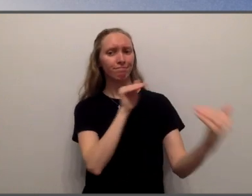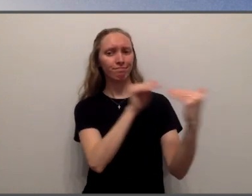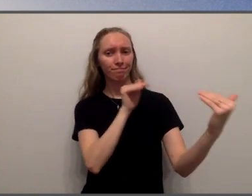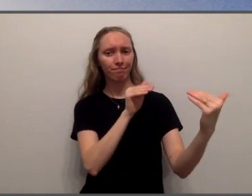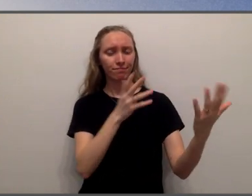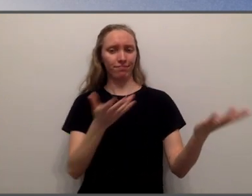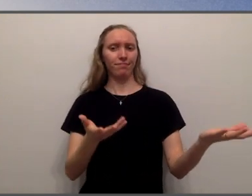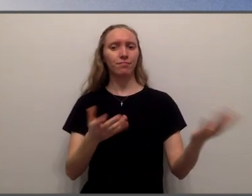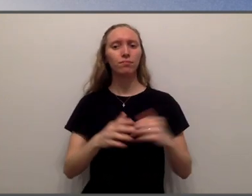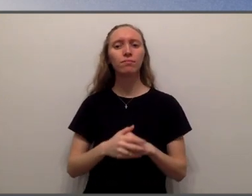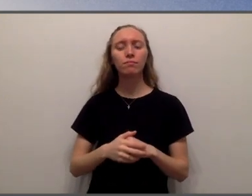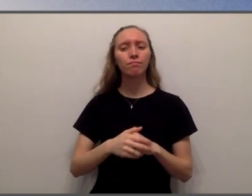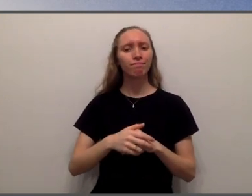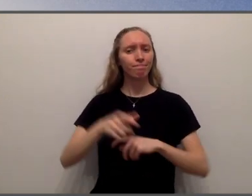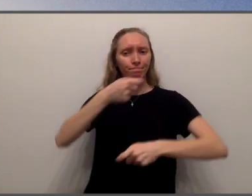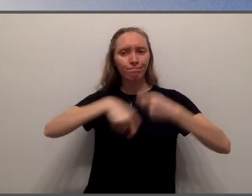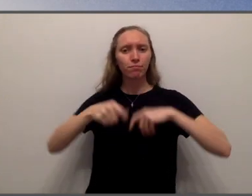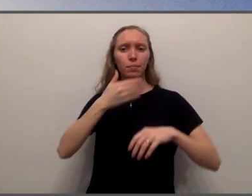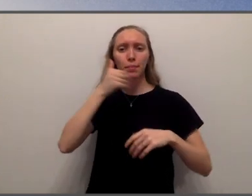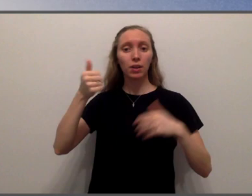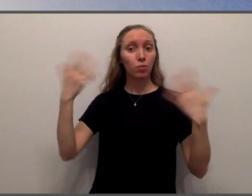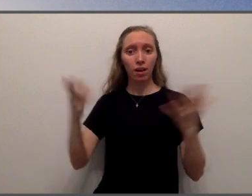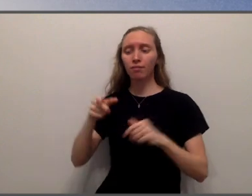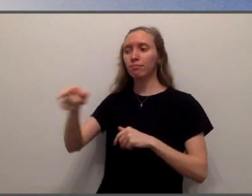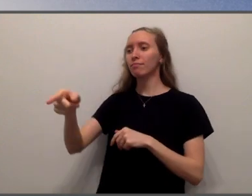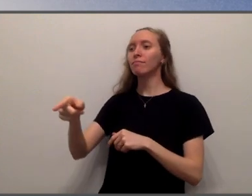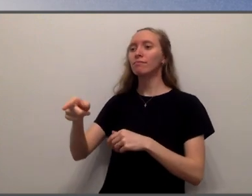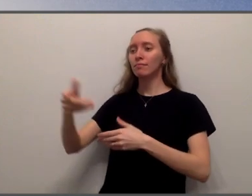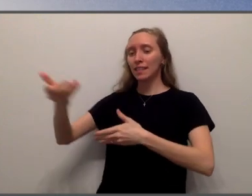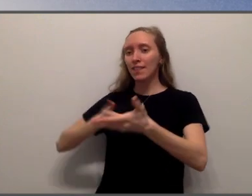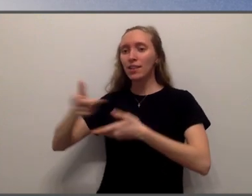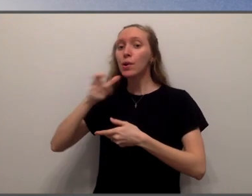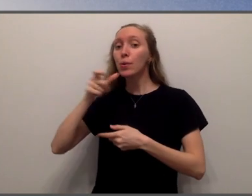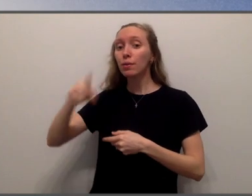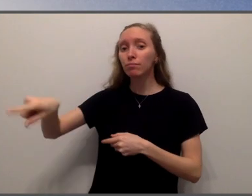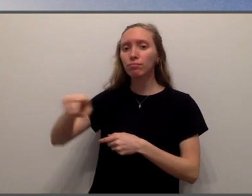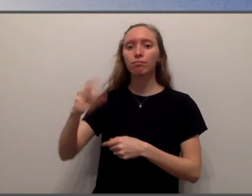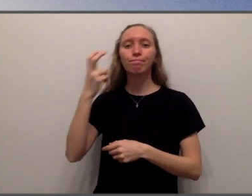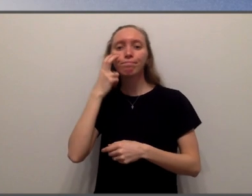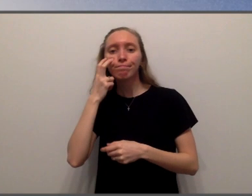crippled, the lame, the blind, and you will be blessed.